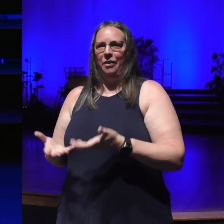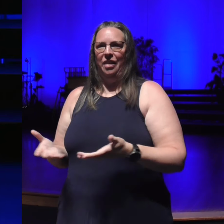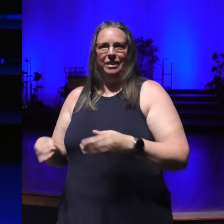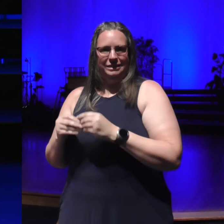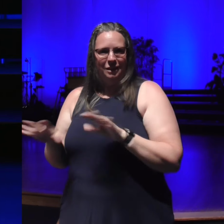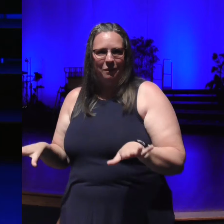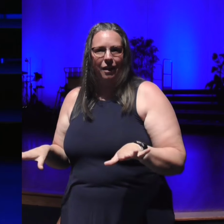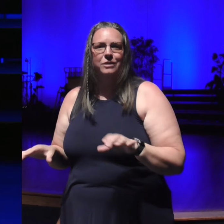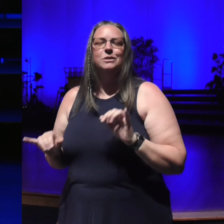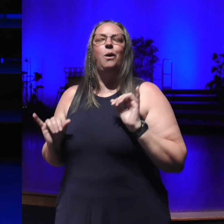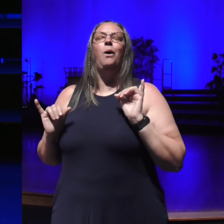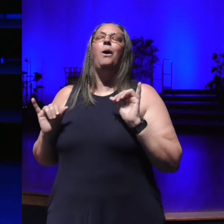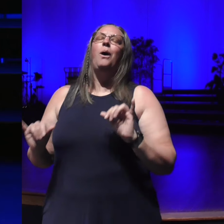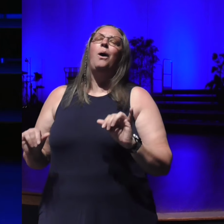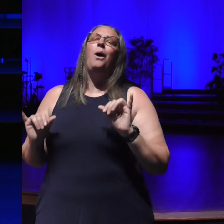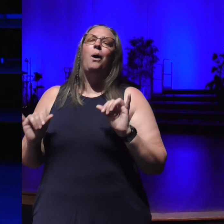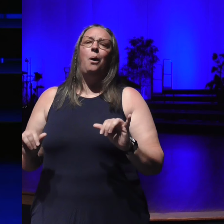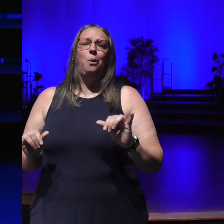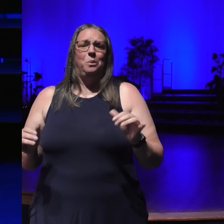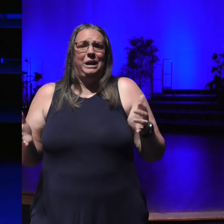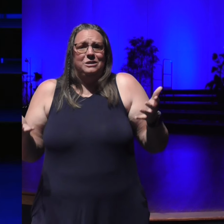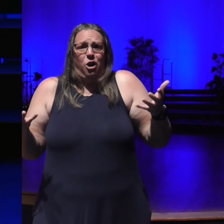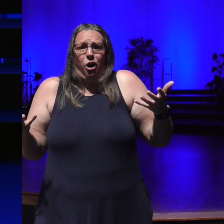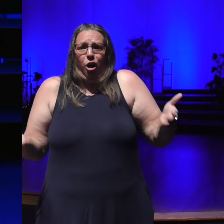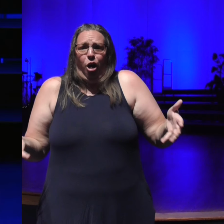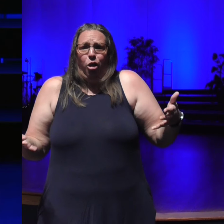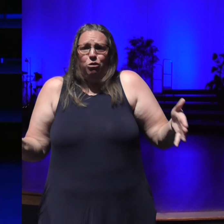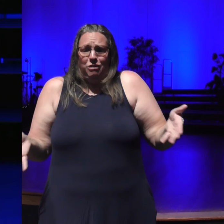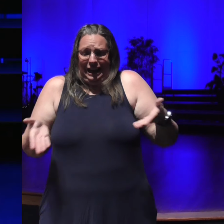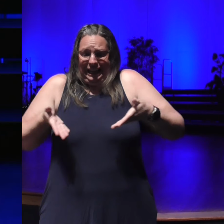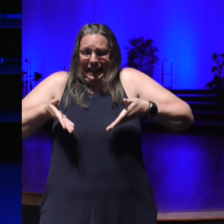been there all along.